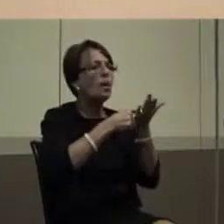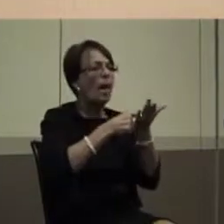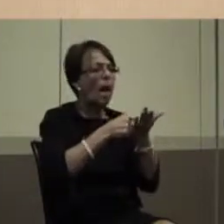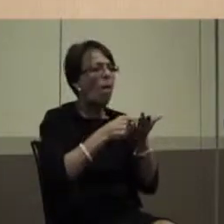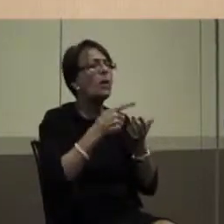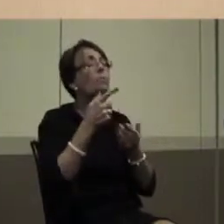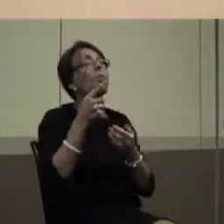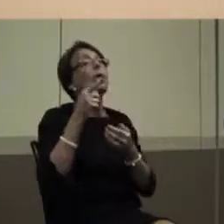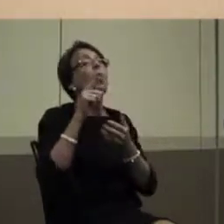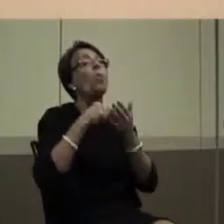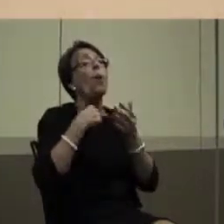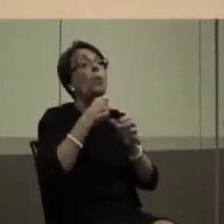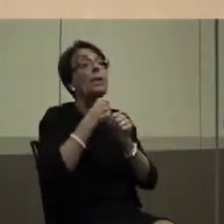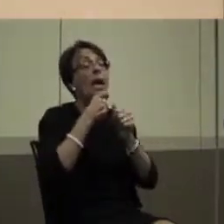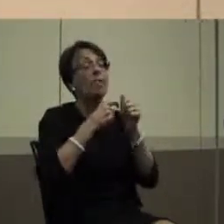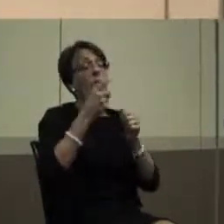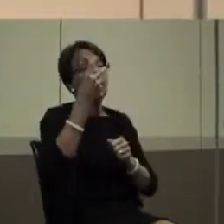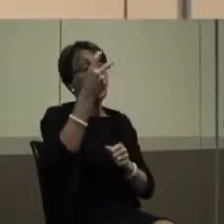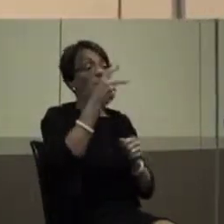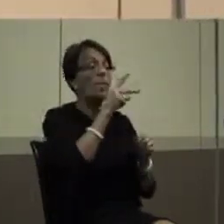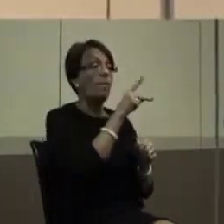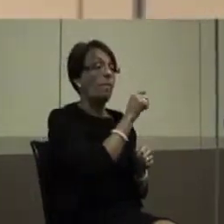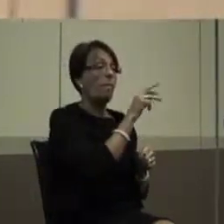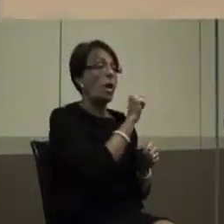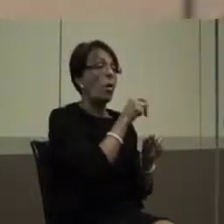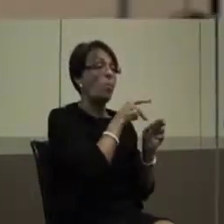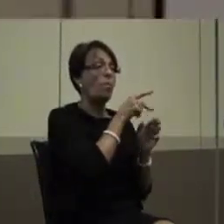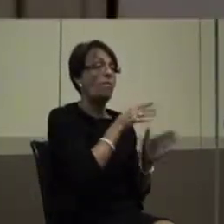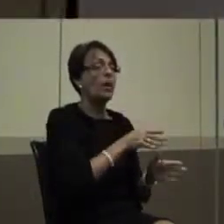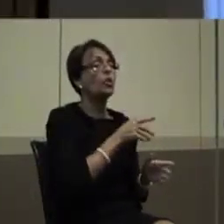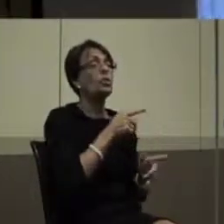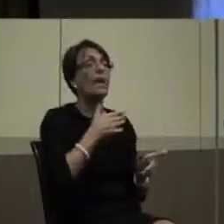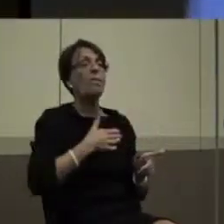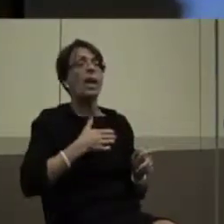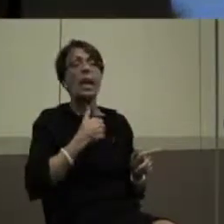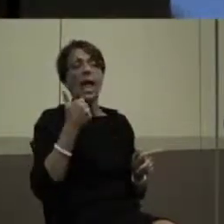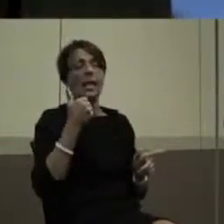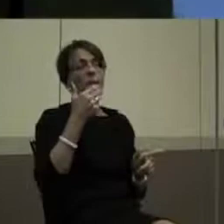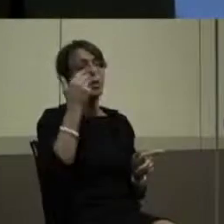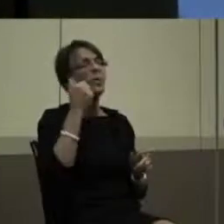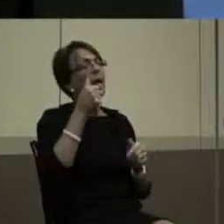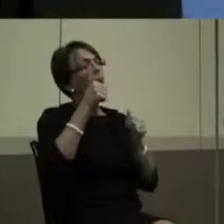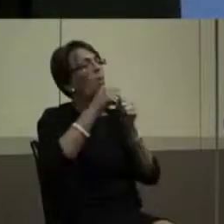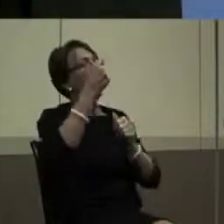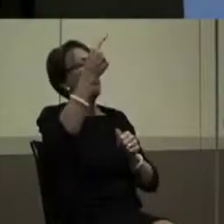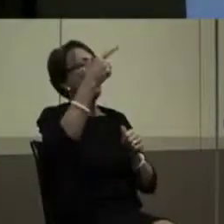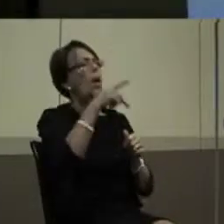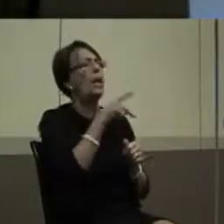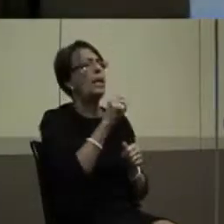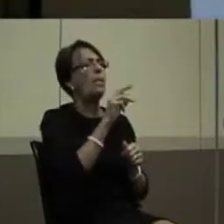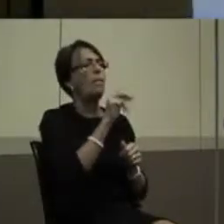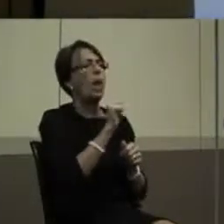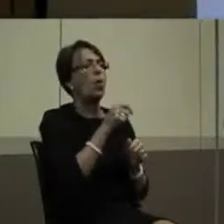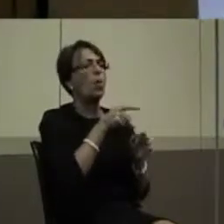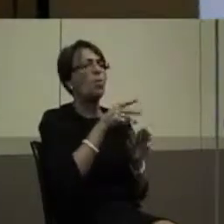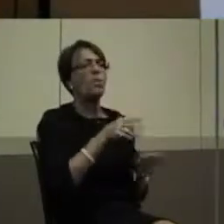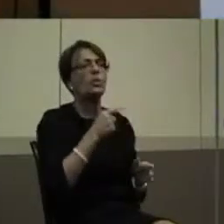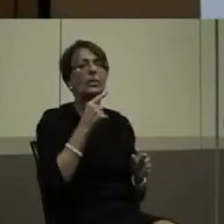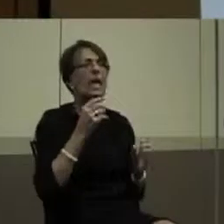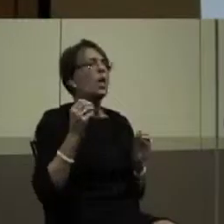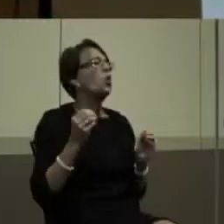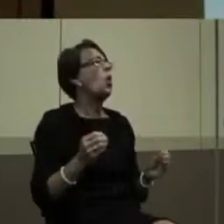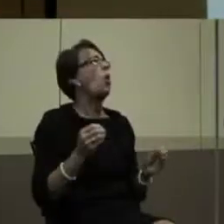did get from a couple of paraprofessionals is that they liked this, because I remember one paraprofessional said, no one